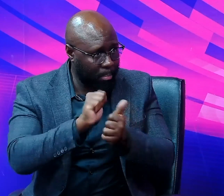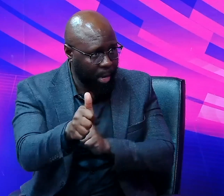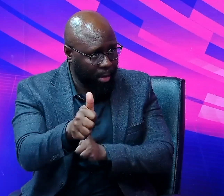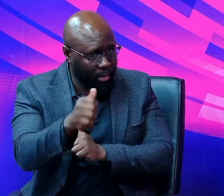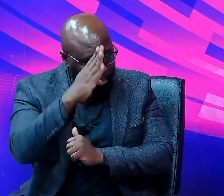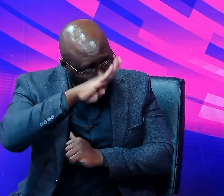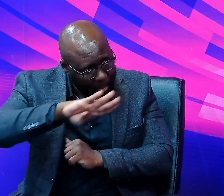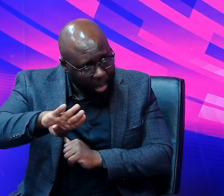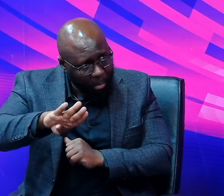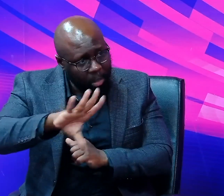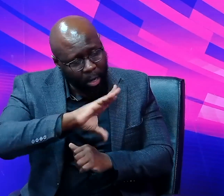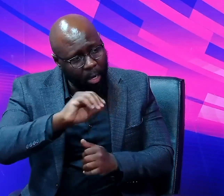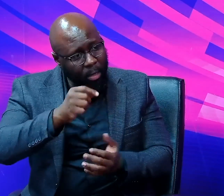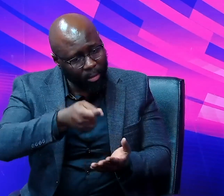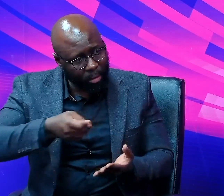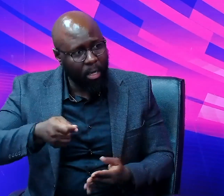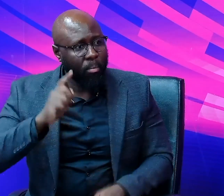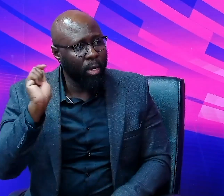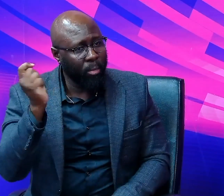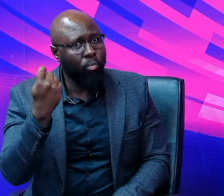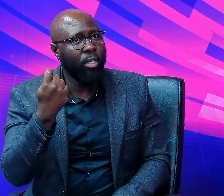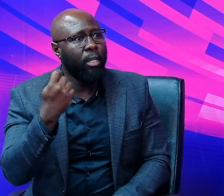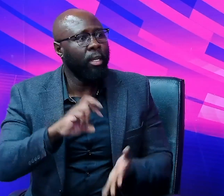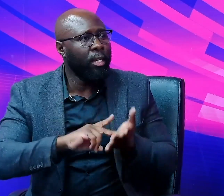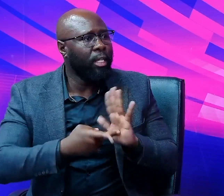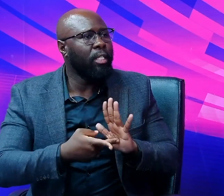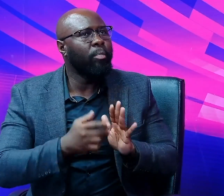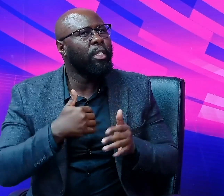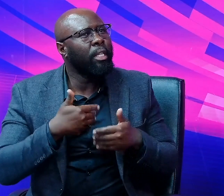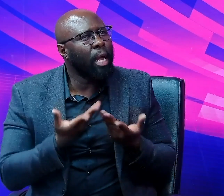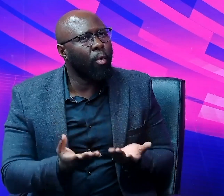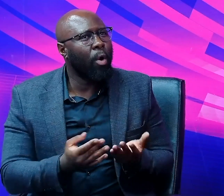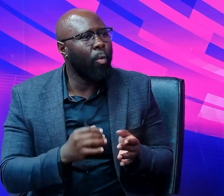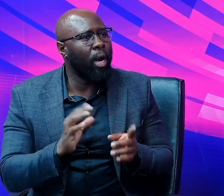If we have the bill passed in Parliament and